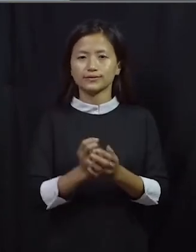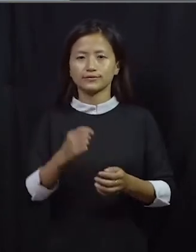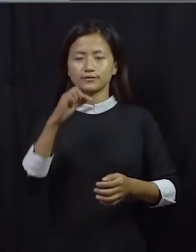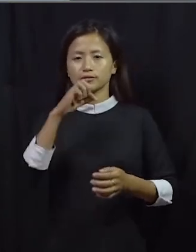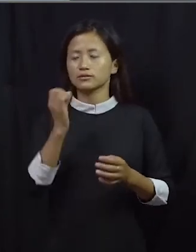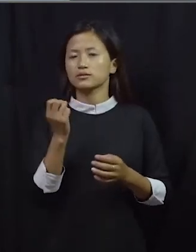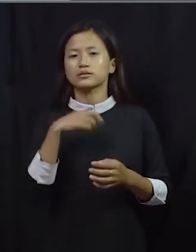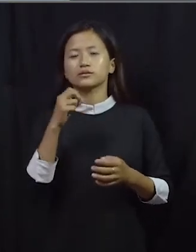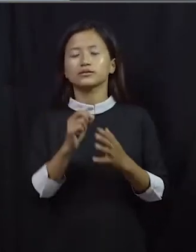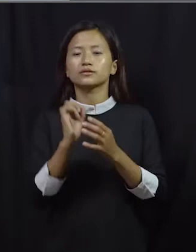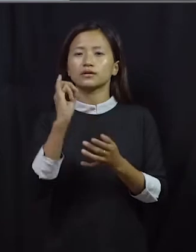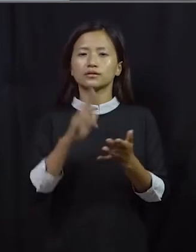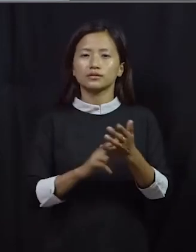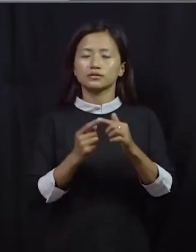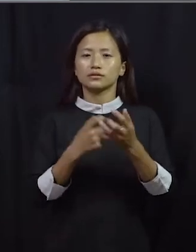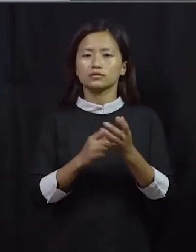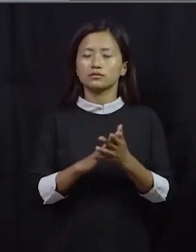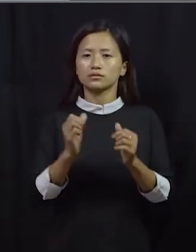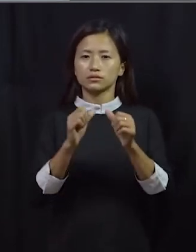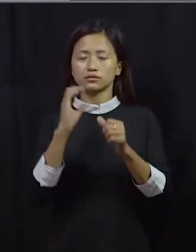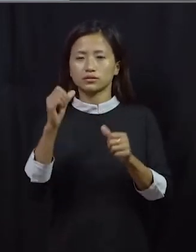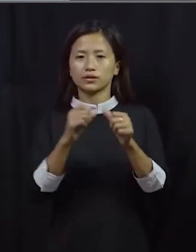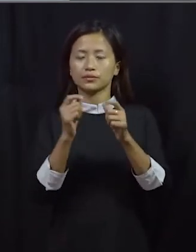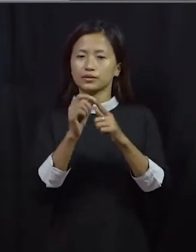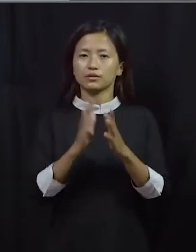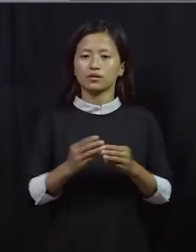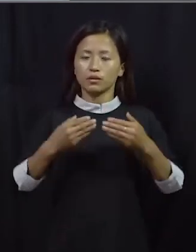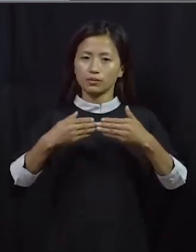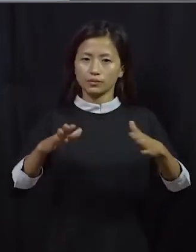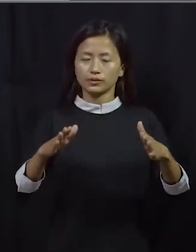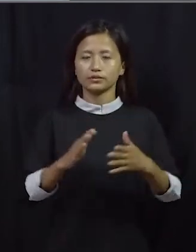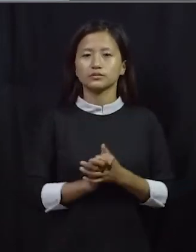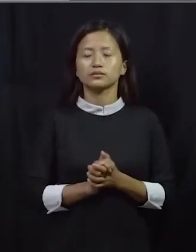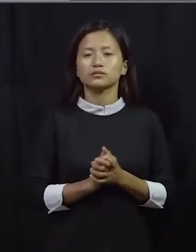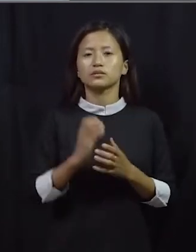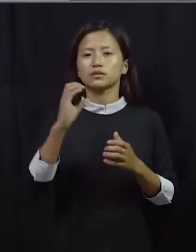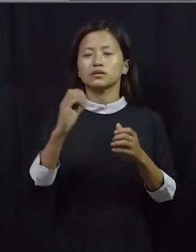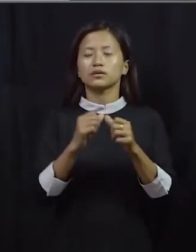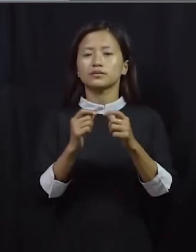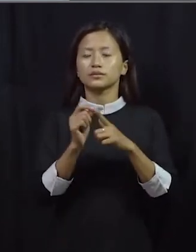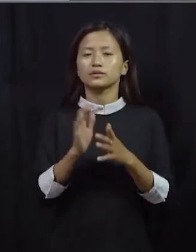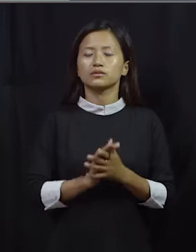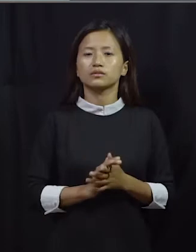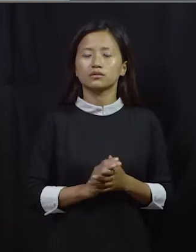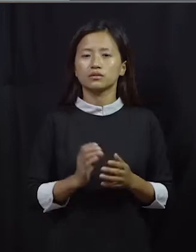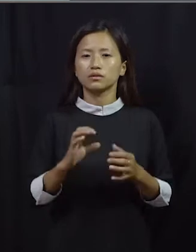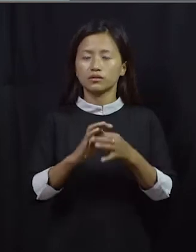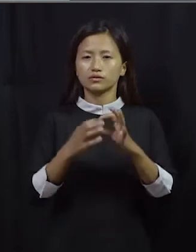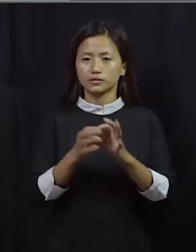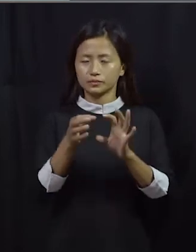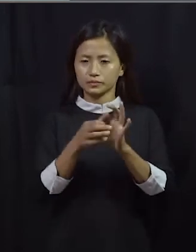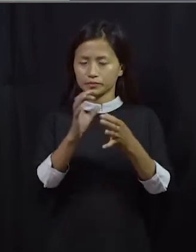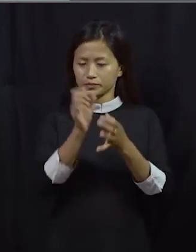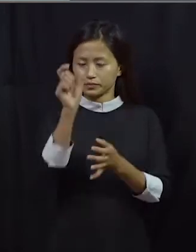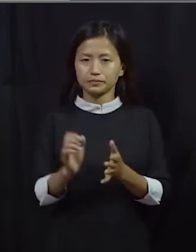capital. So, interest on opening capital. The opening capital of the partners